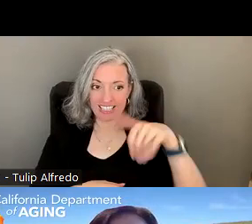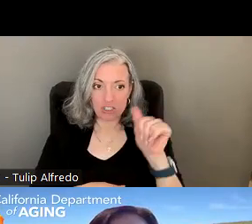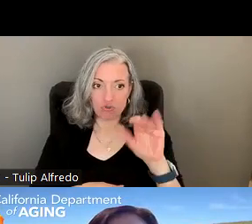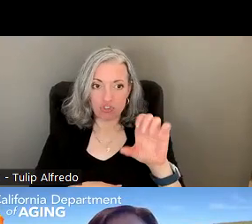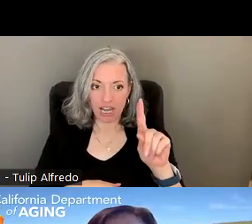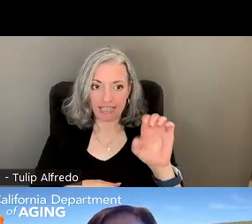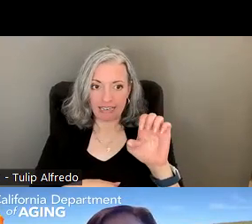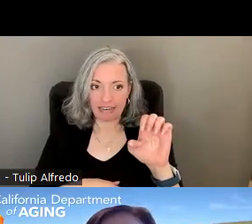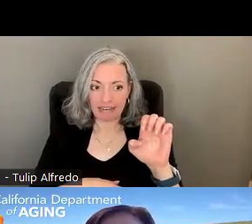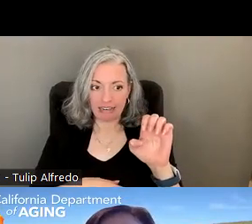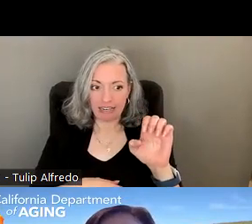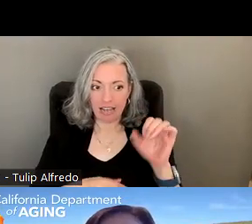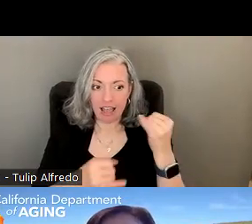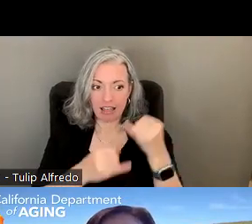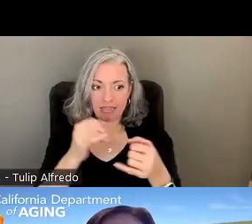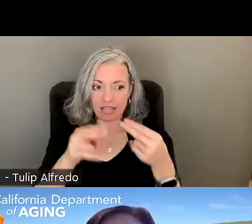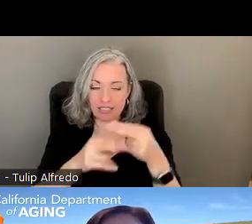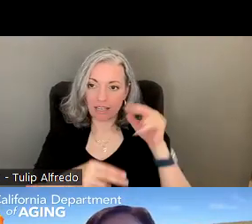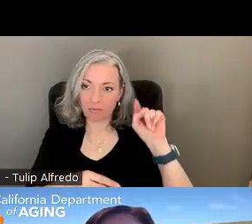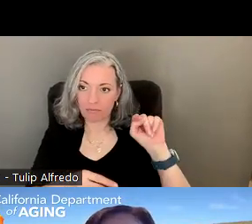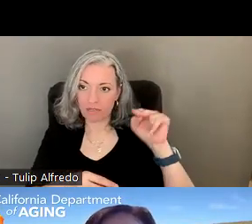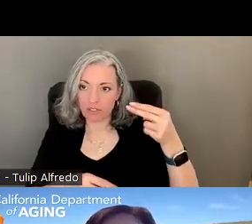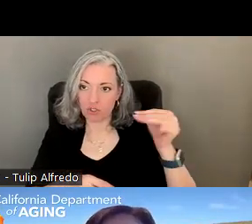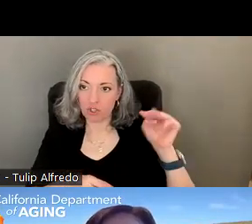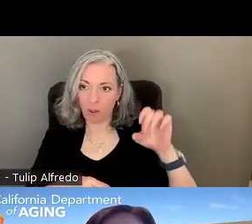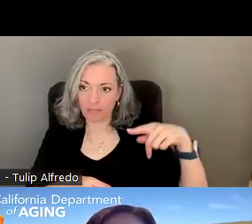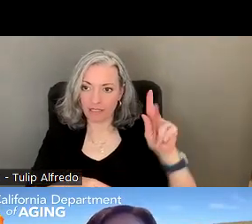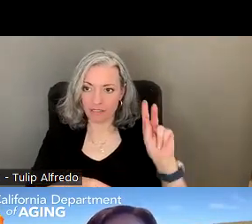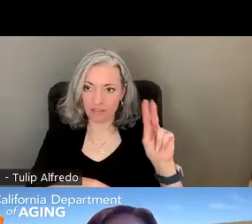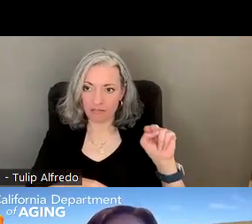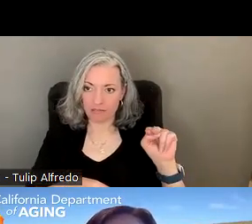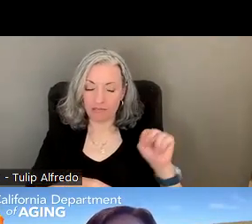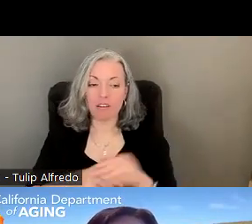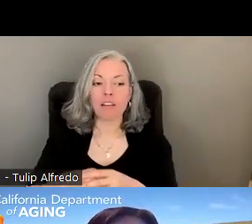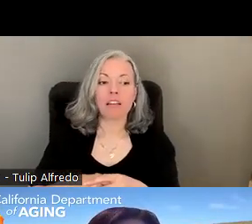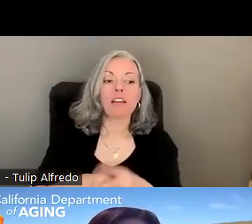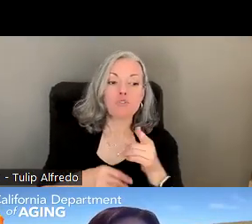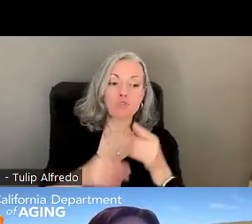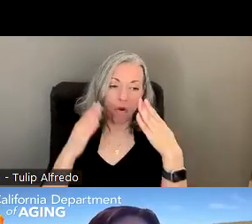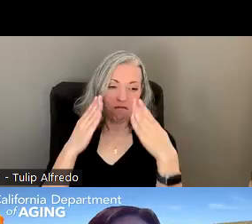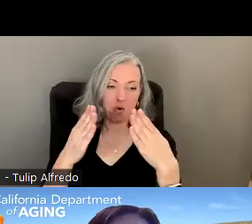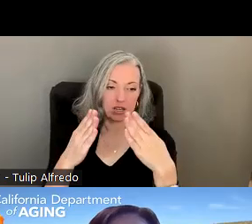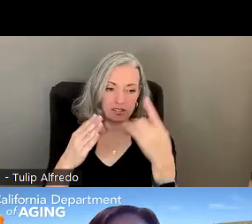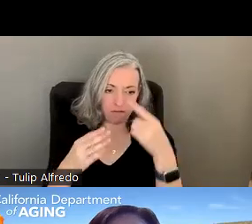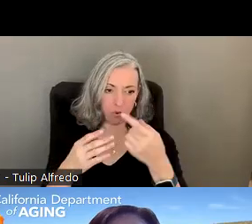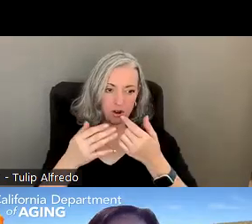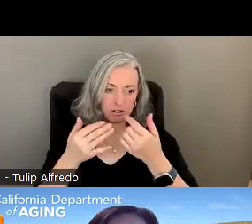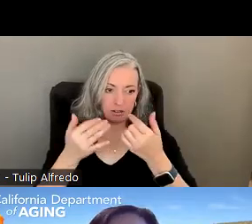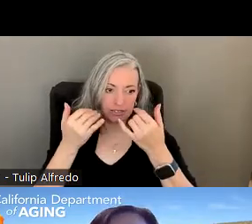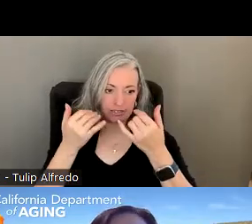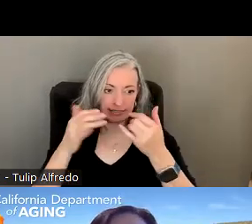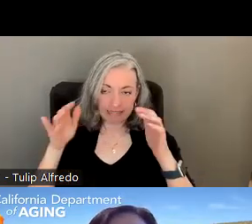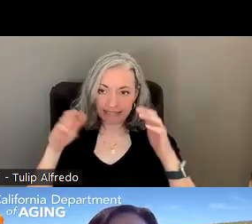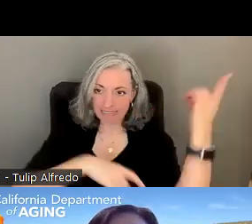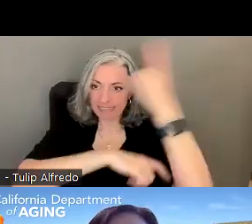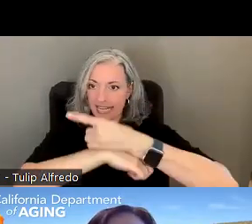so that she can help organize us and prioritize our focus areas for the day of action that's